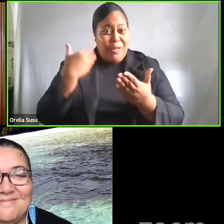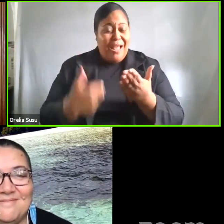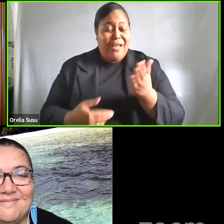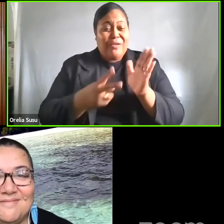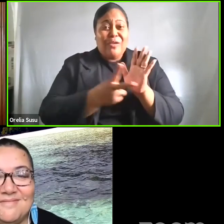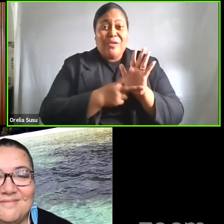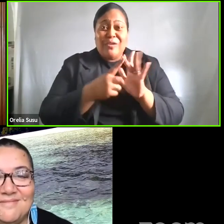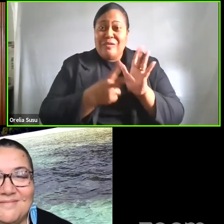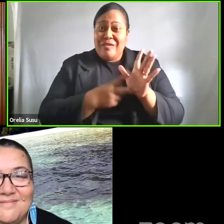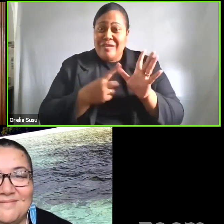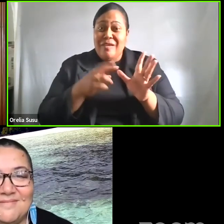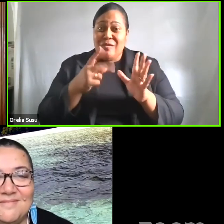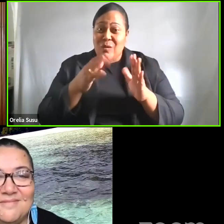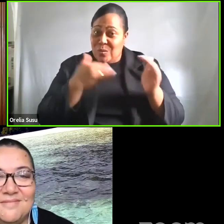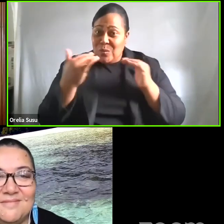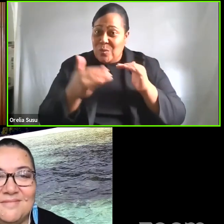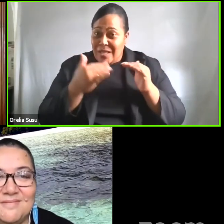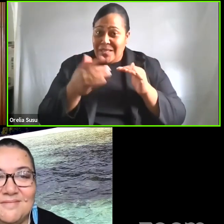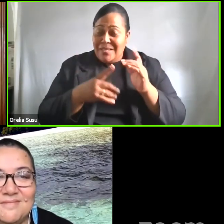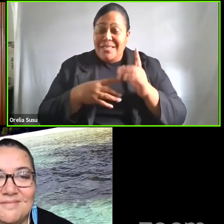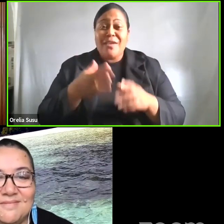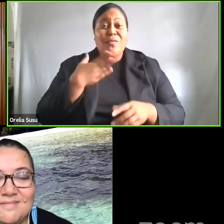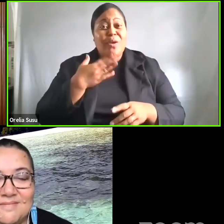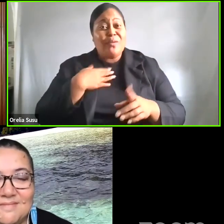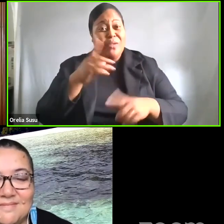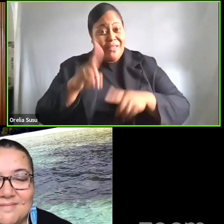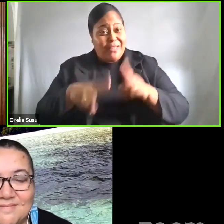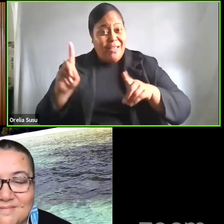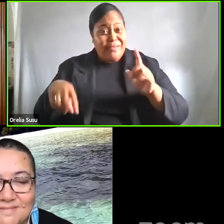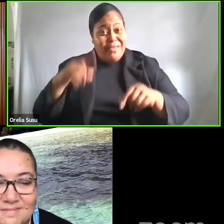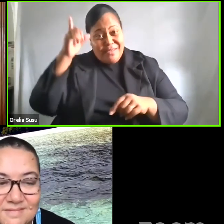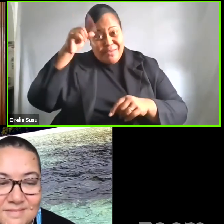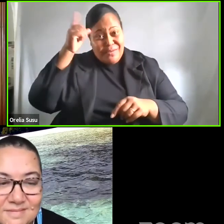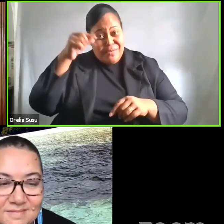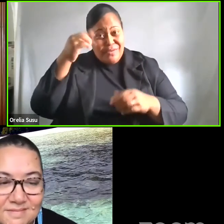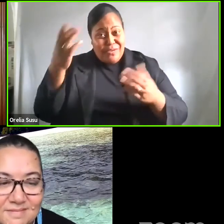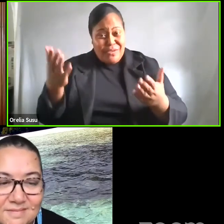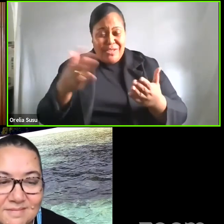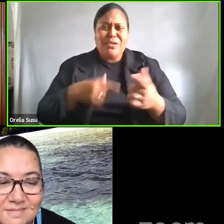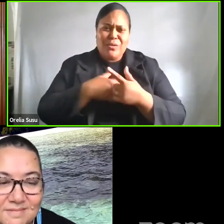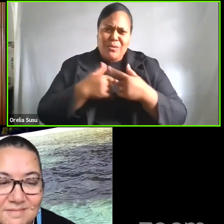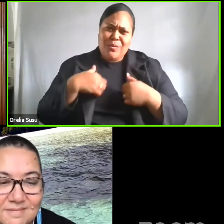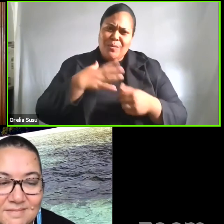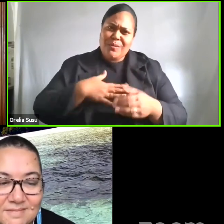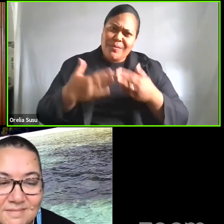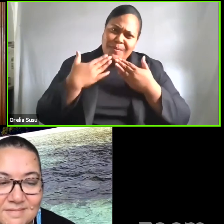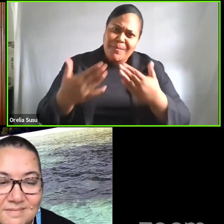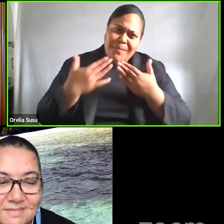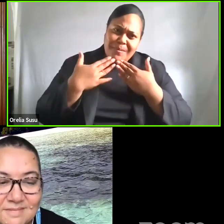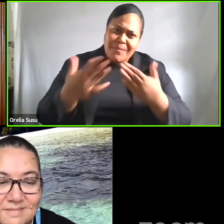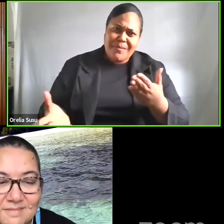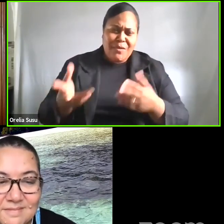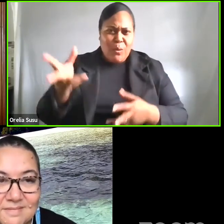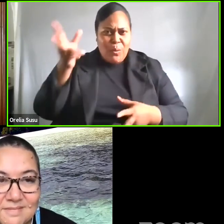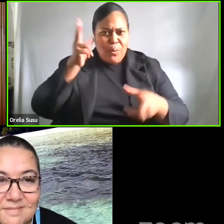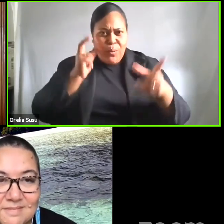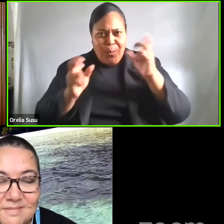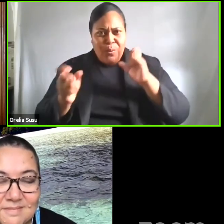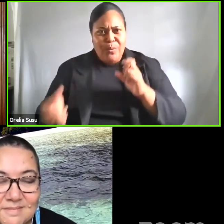Voice versus Diverse, Voices in Action for Equality, Fiji and PECAN, we'd like to thank you for tuning in. Thank you for the very constructive